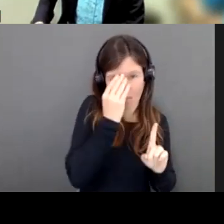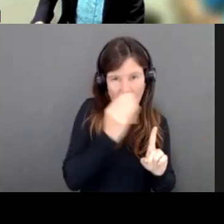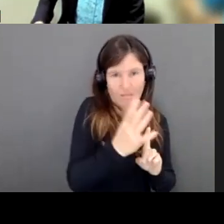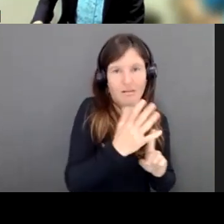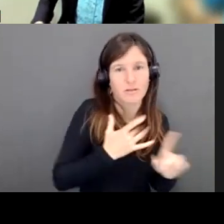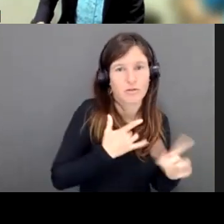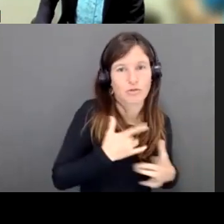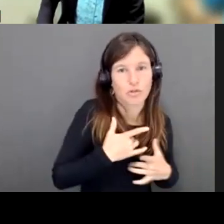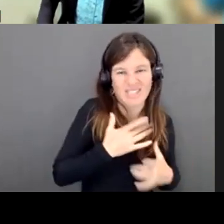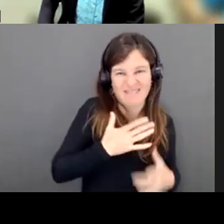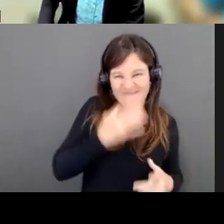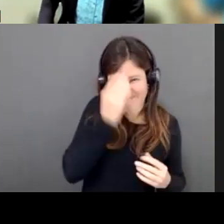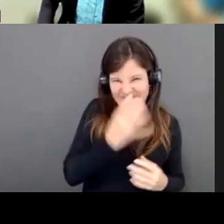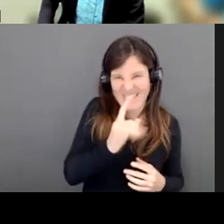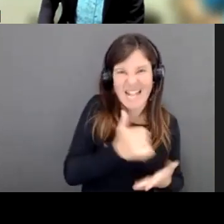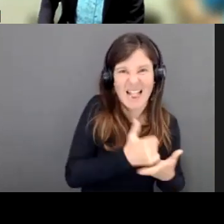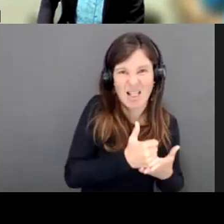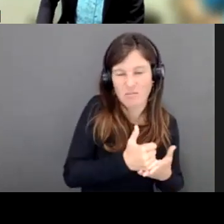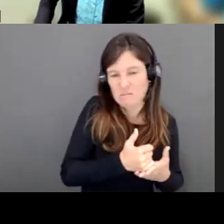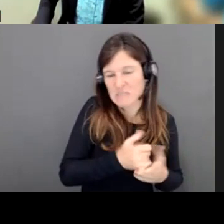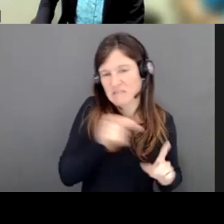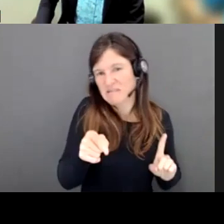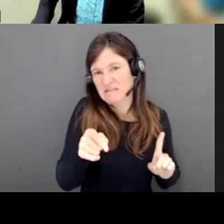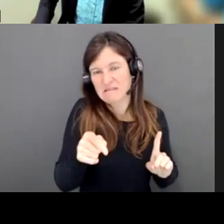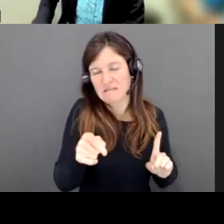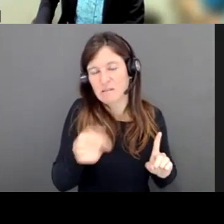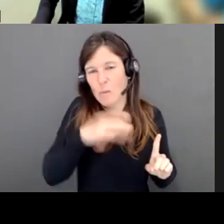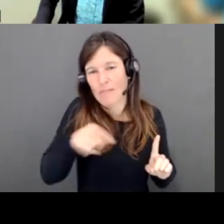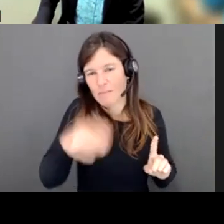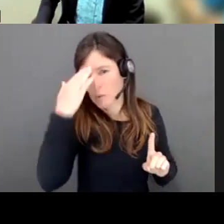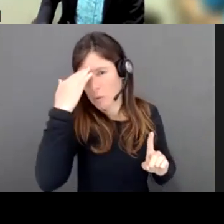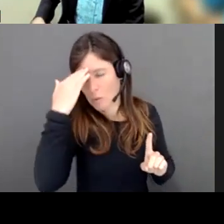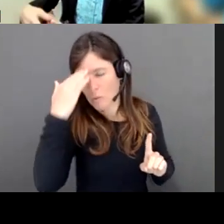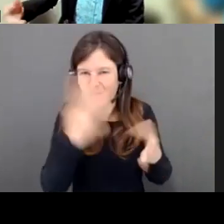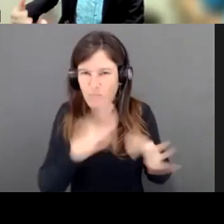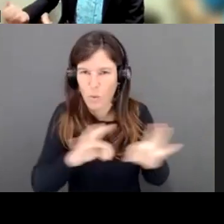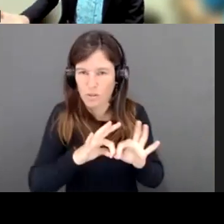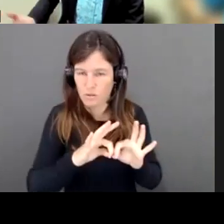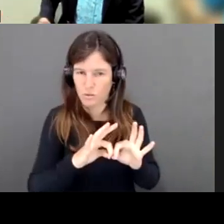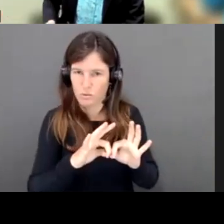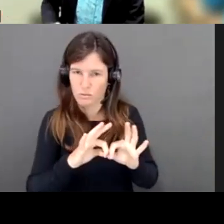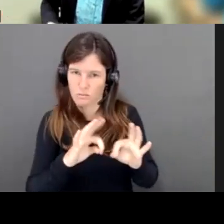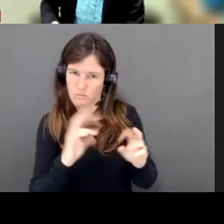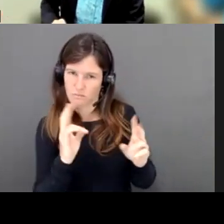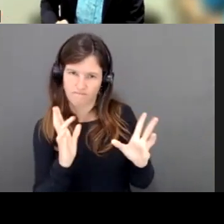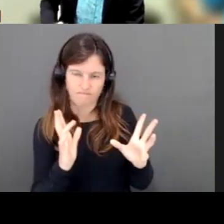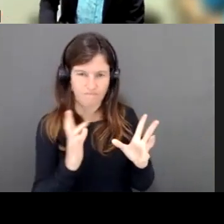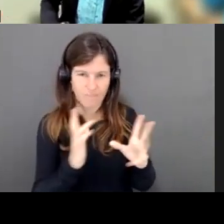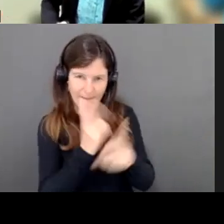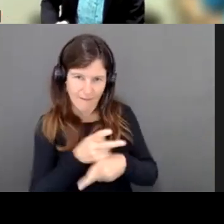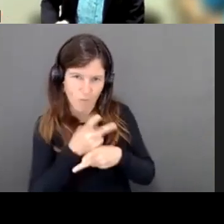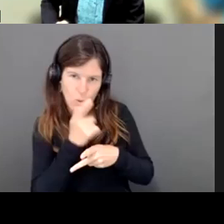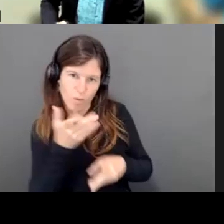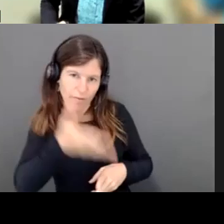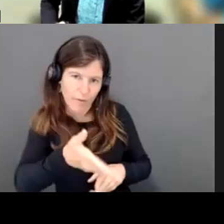room and how and where the conversation is happening is really important, right? And that all goes towards respecting the person's